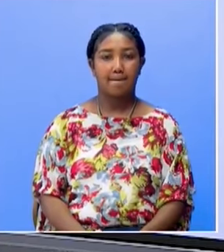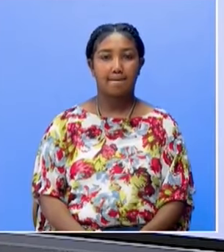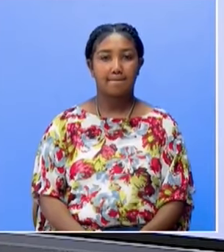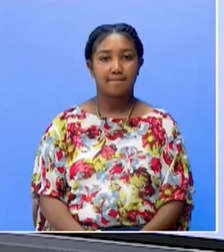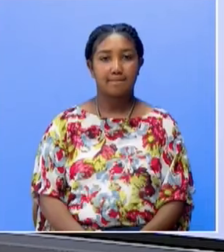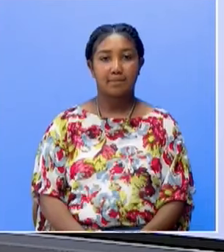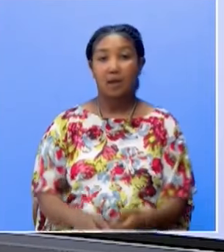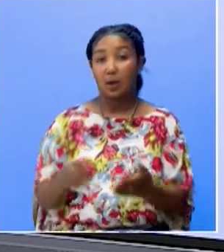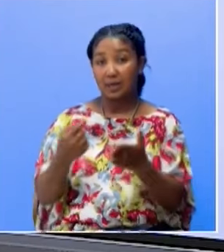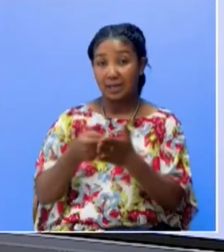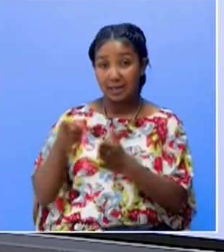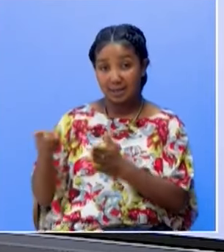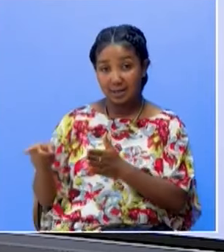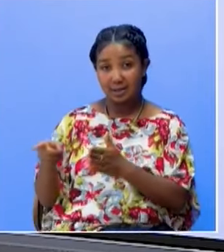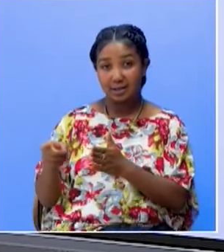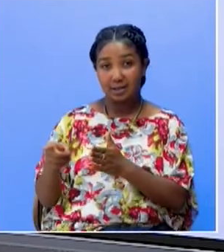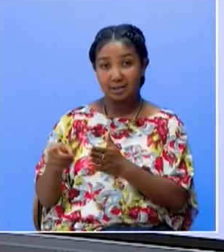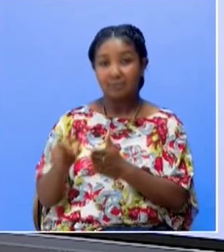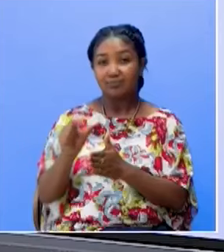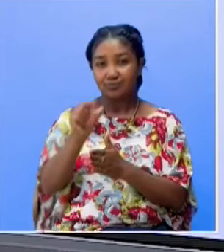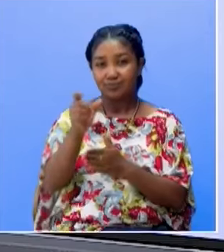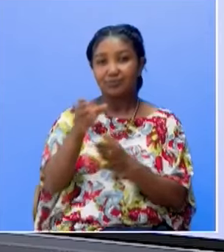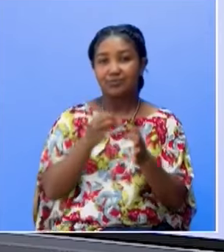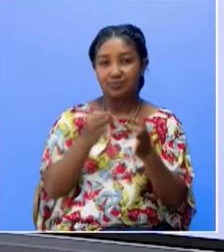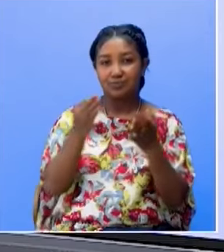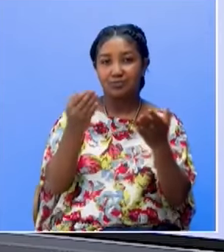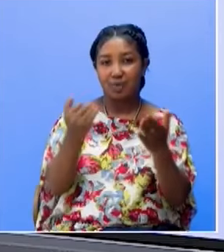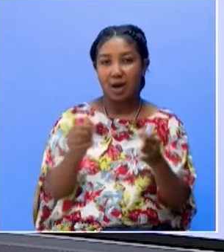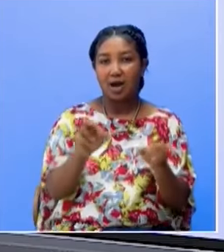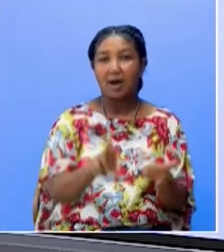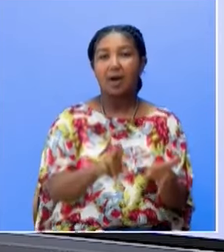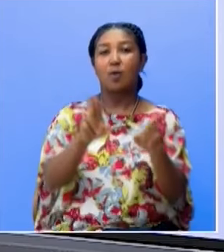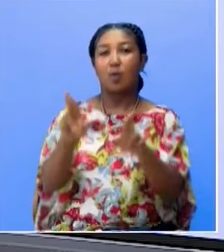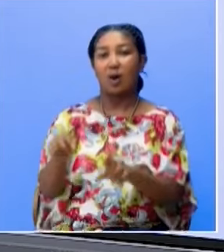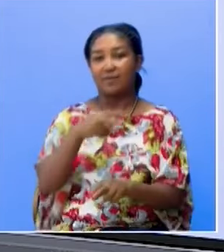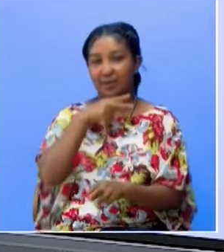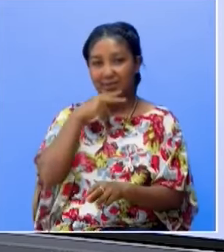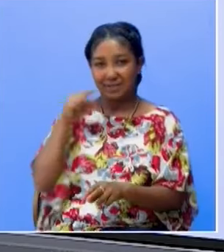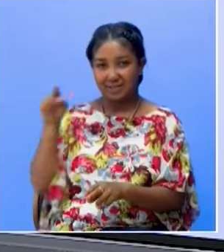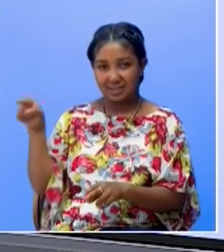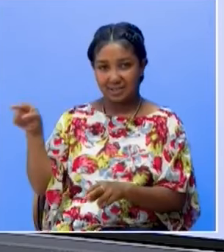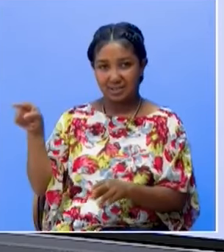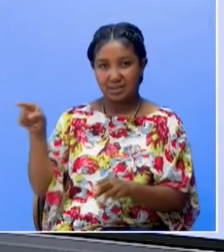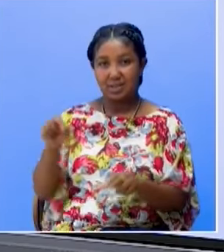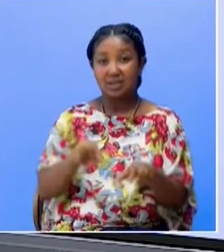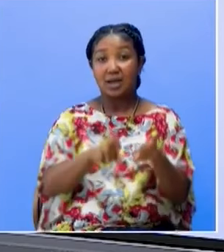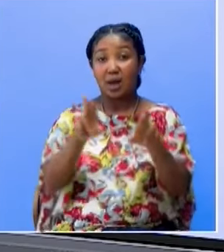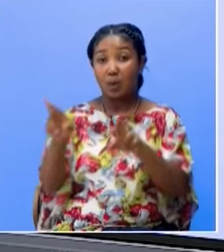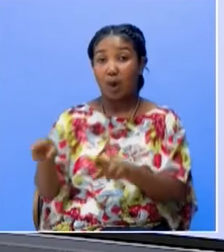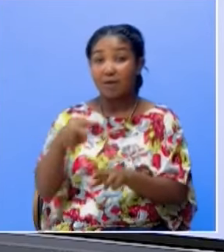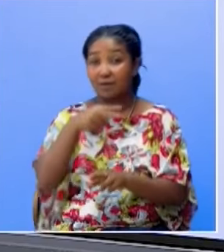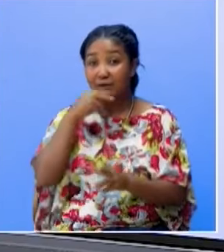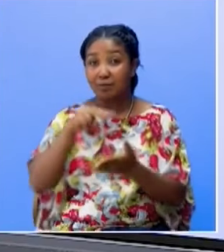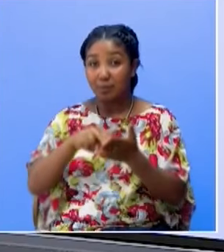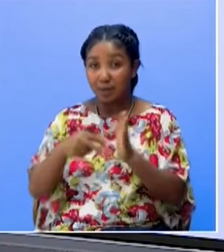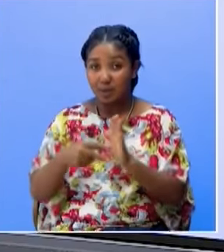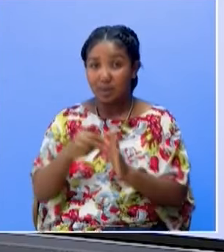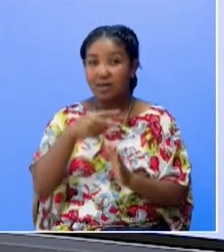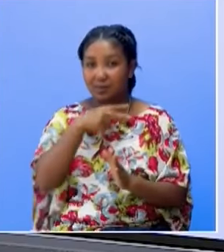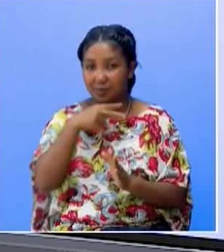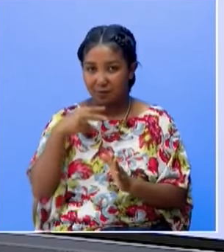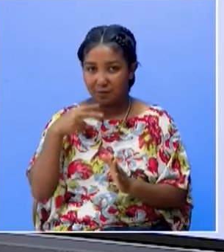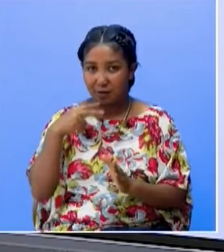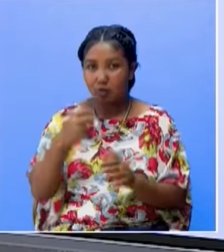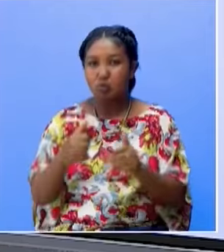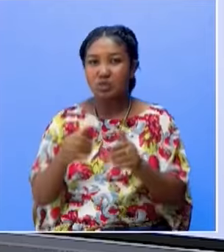Now here, we're going to say something about regular verbs. So regular verb means the verb